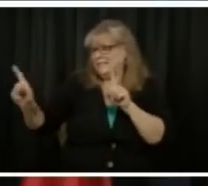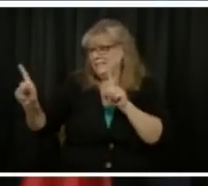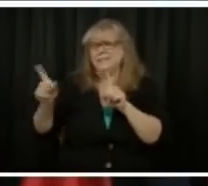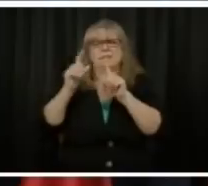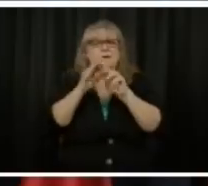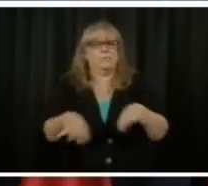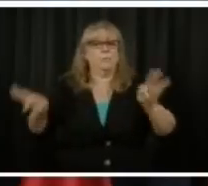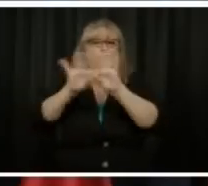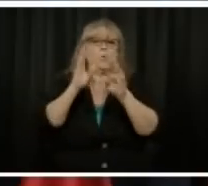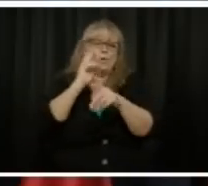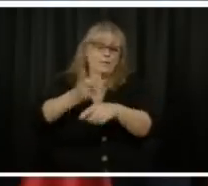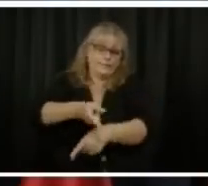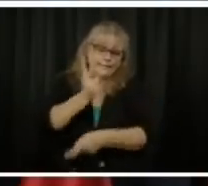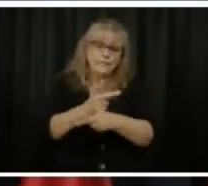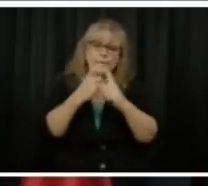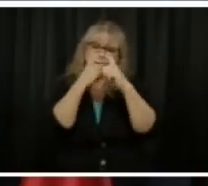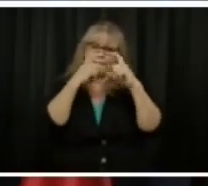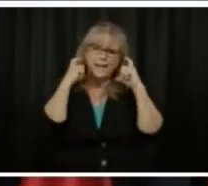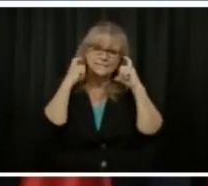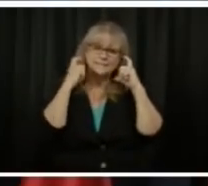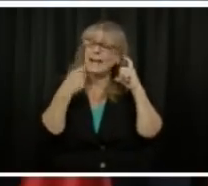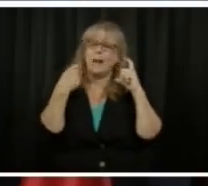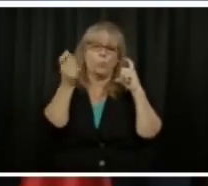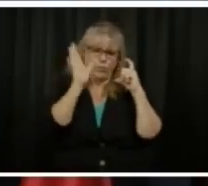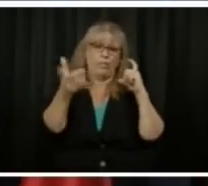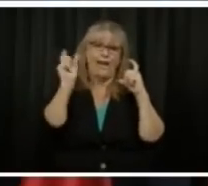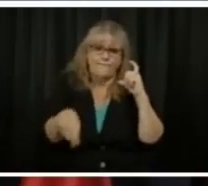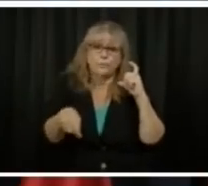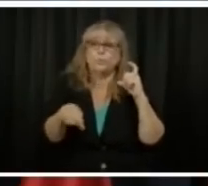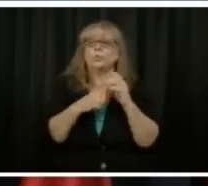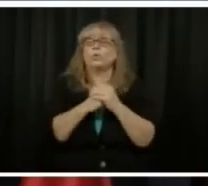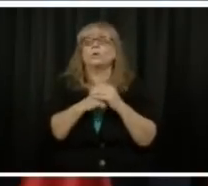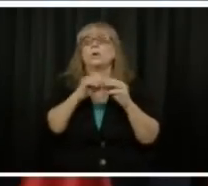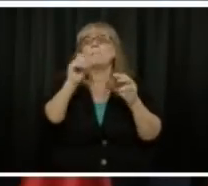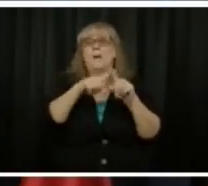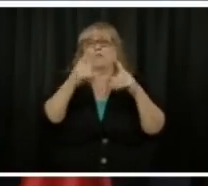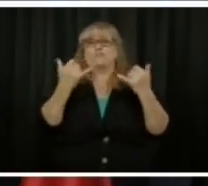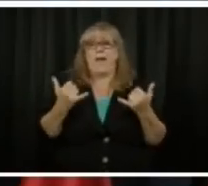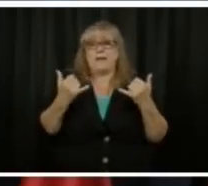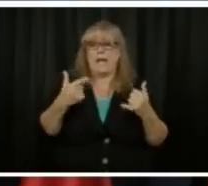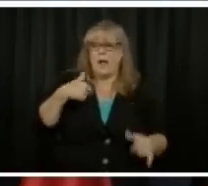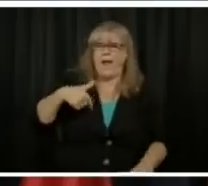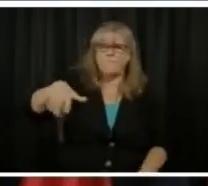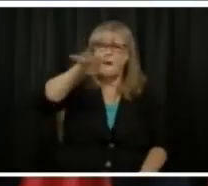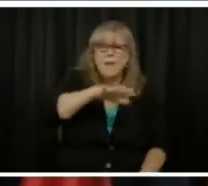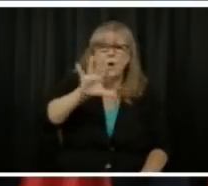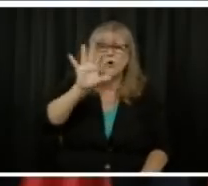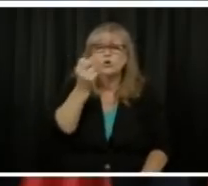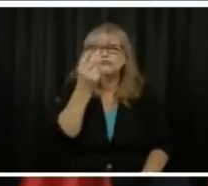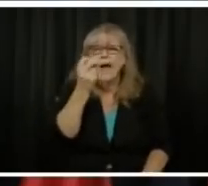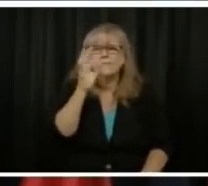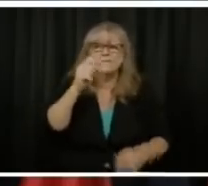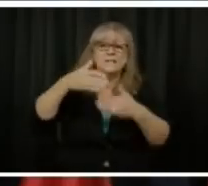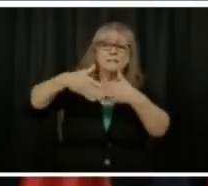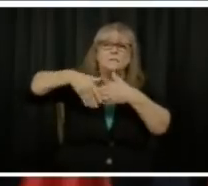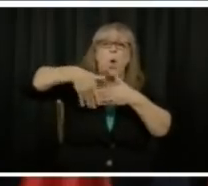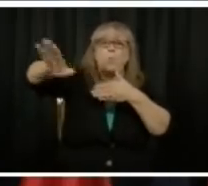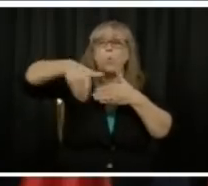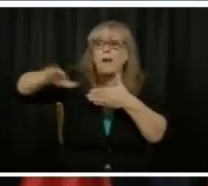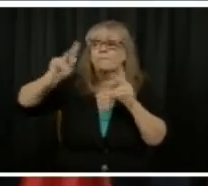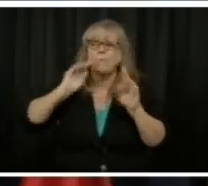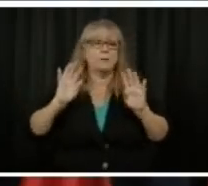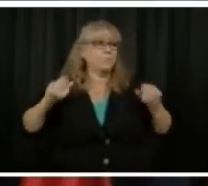or 10 feet. Here we have about 12 feet between me and any other folks, and it's important they're able to hear